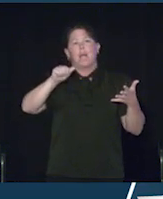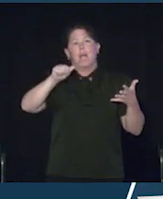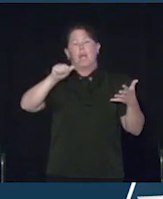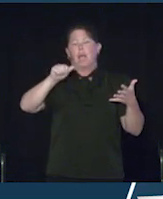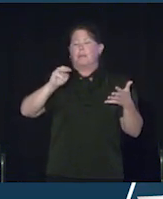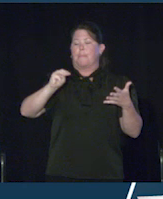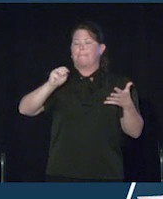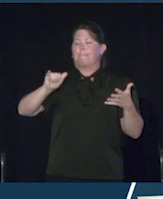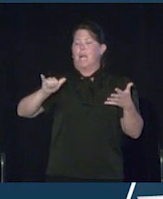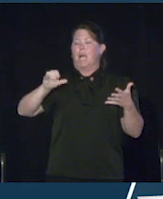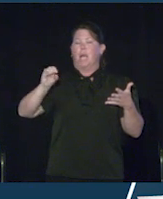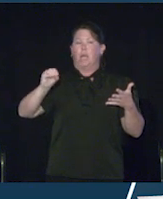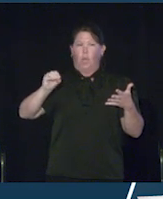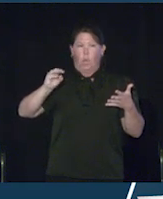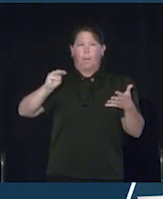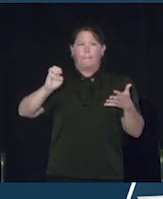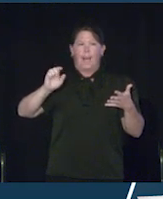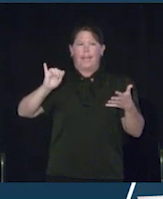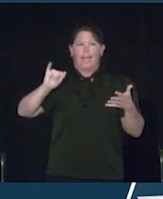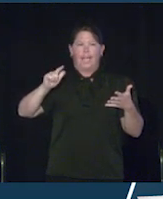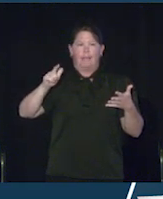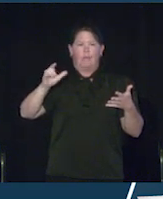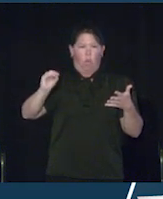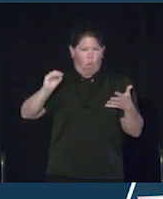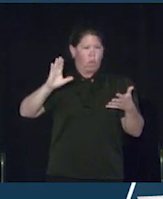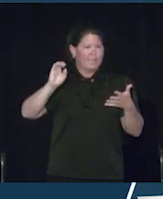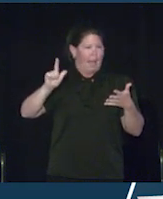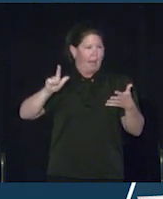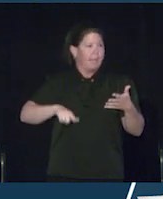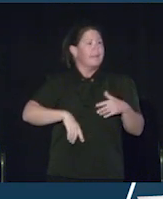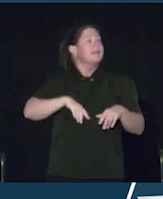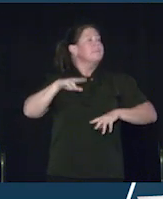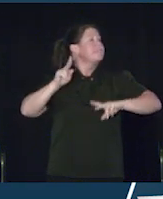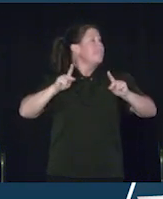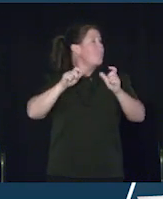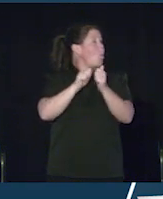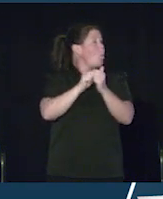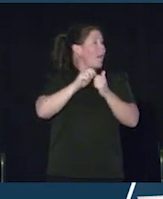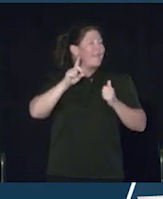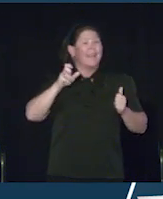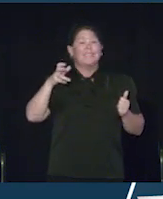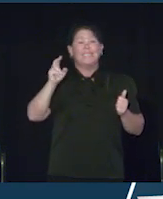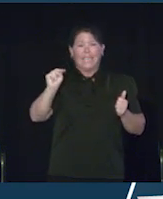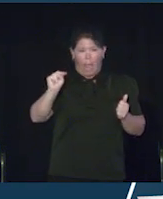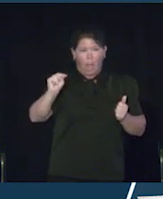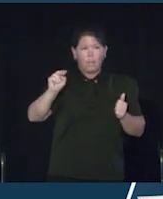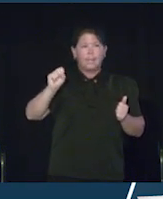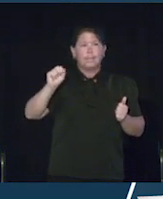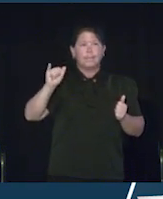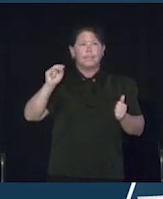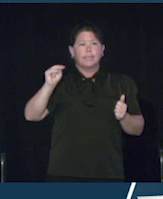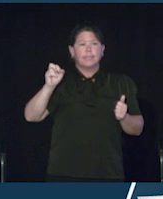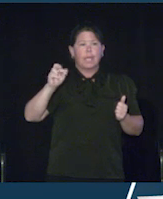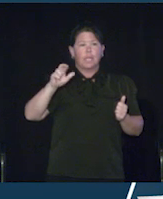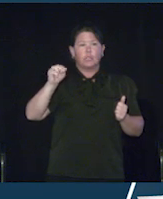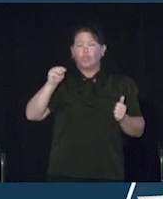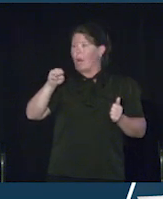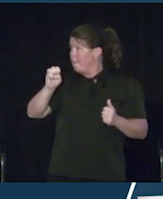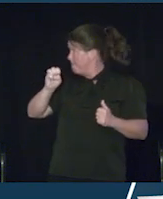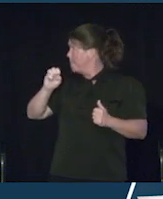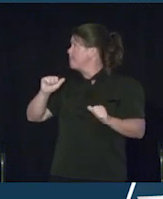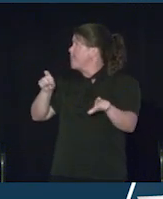and individuals with Down syndrome. We also serve individuals who have Phelan-McDermid syndrome, Prader-Willi